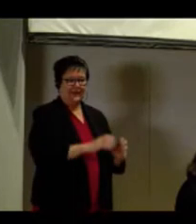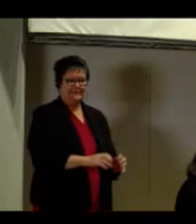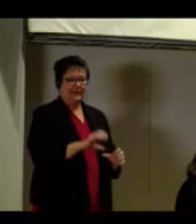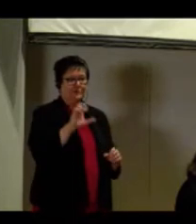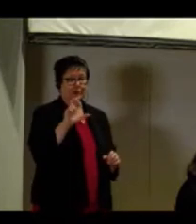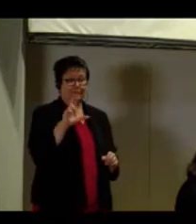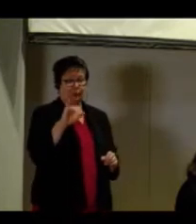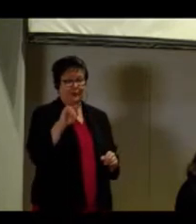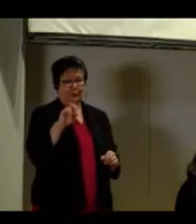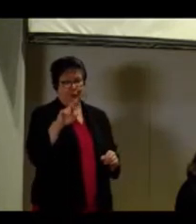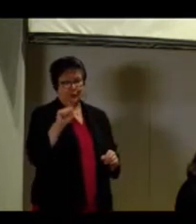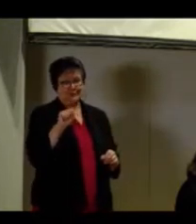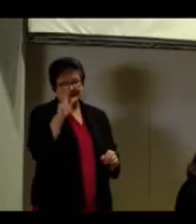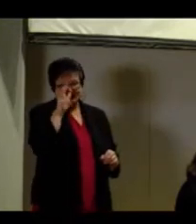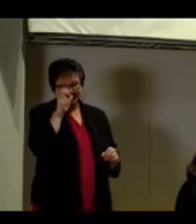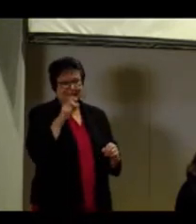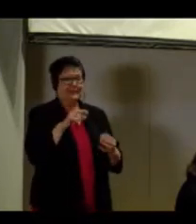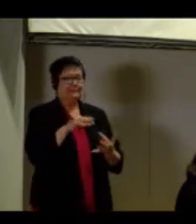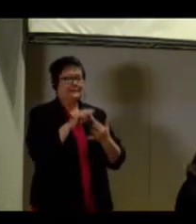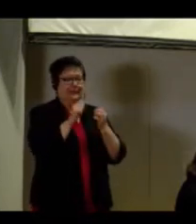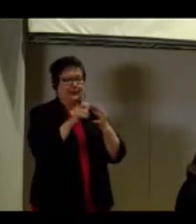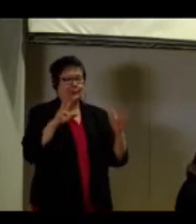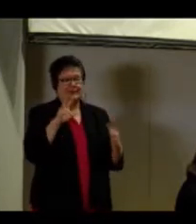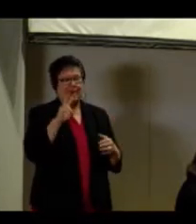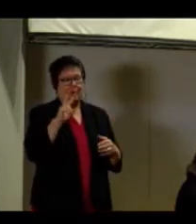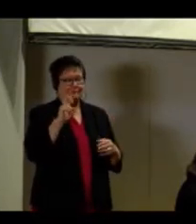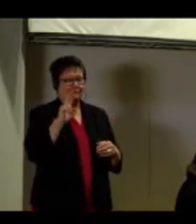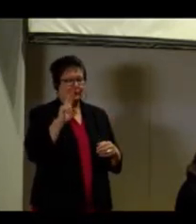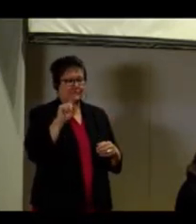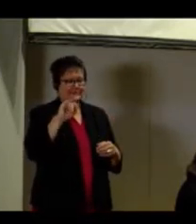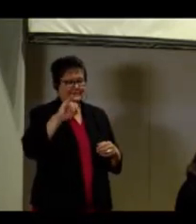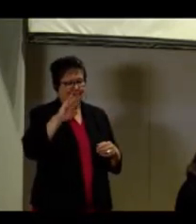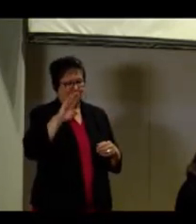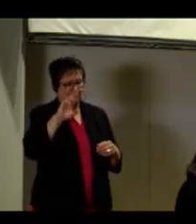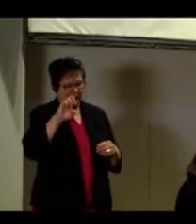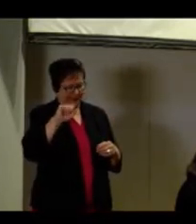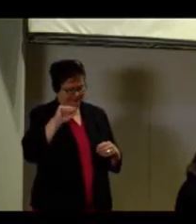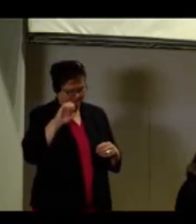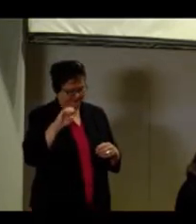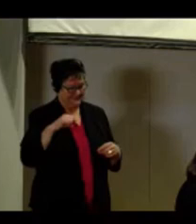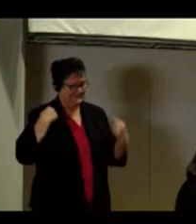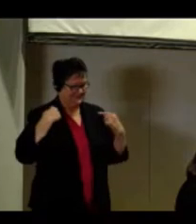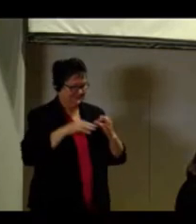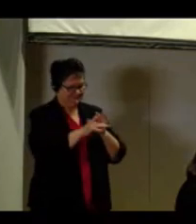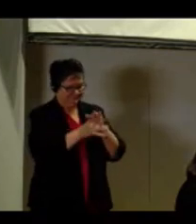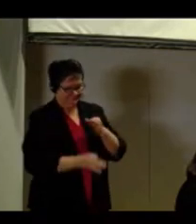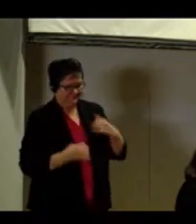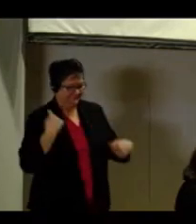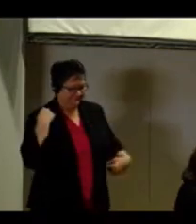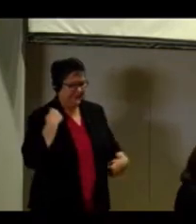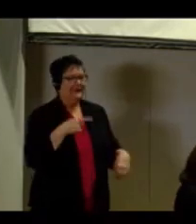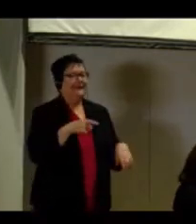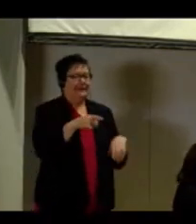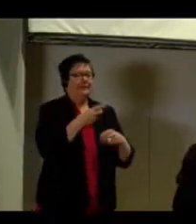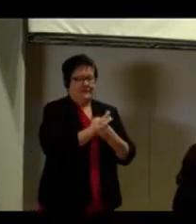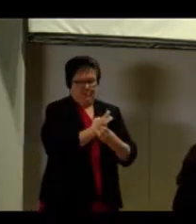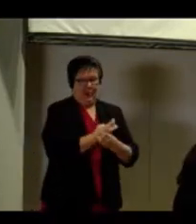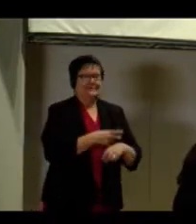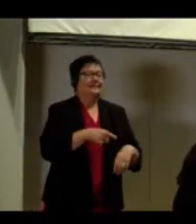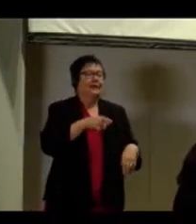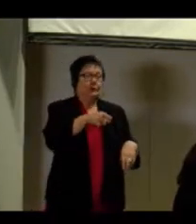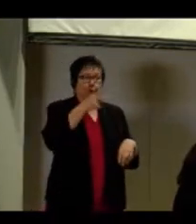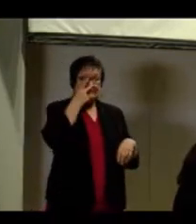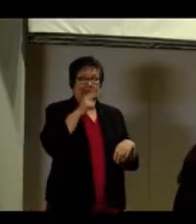critters, especially a lot of invertebrates. But, you know, as a counterexample, you find National Science Foundation has made a